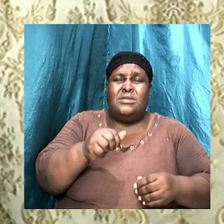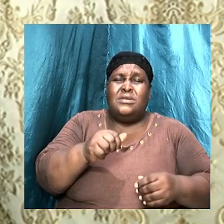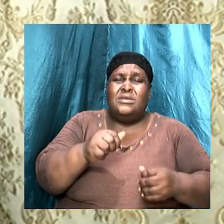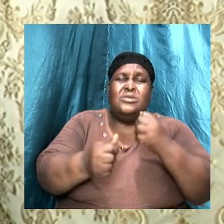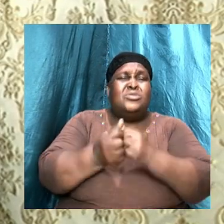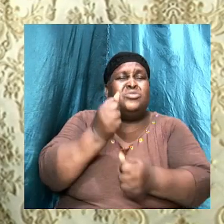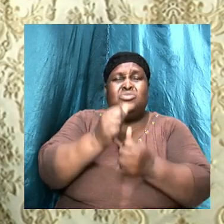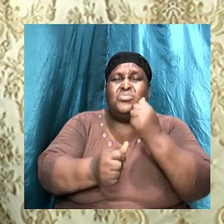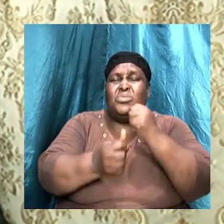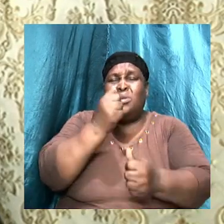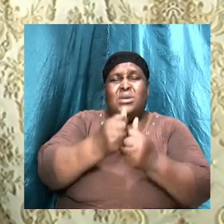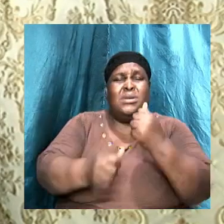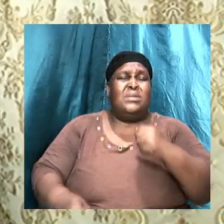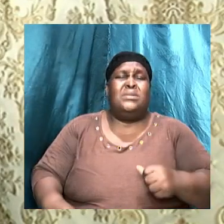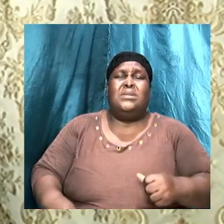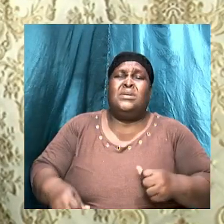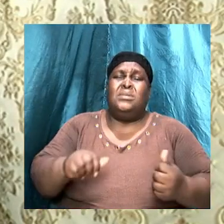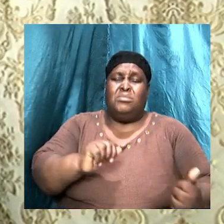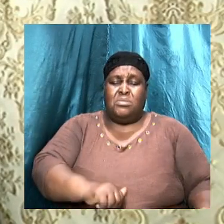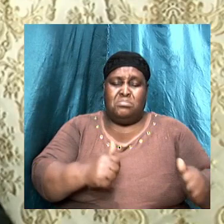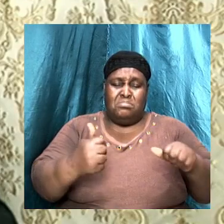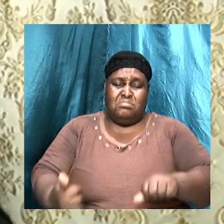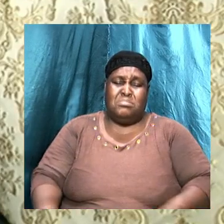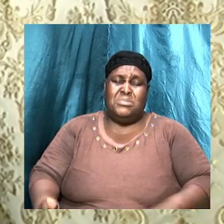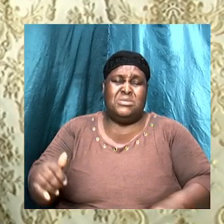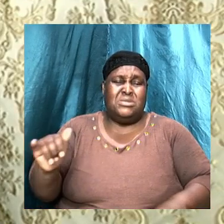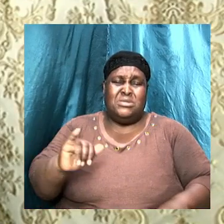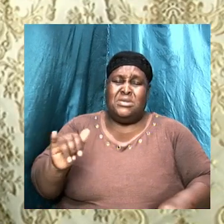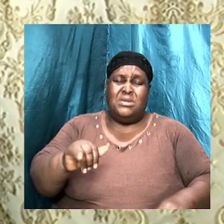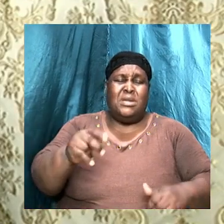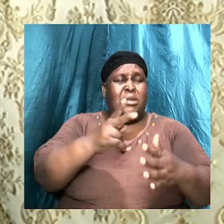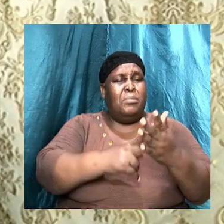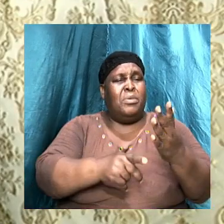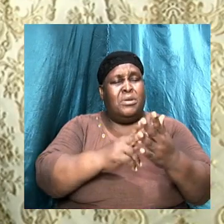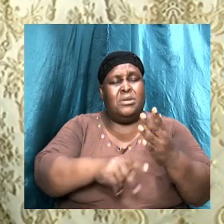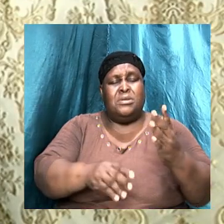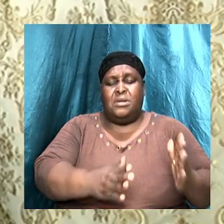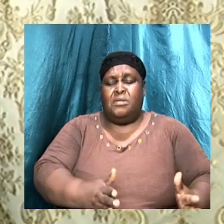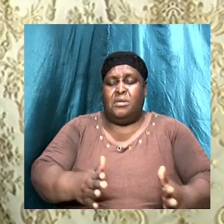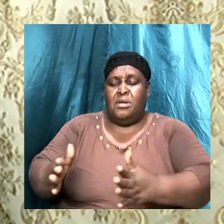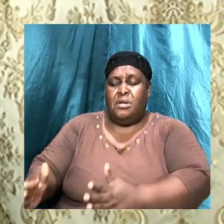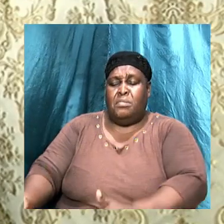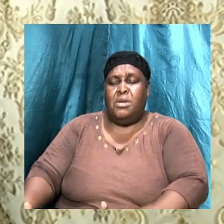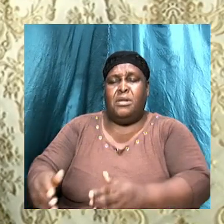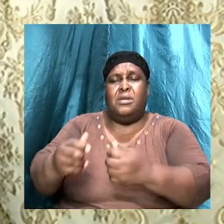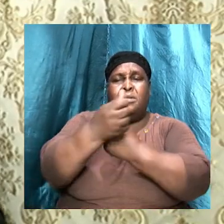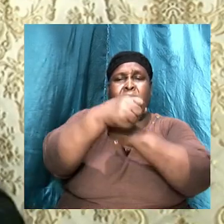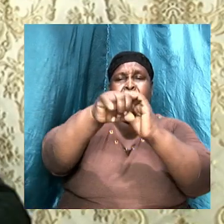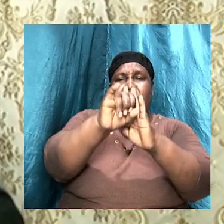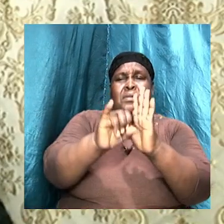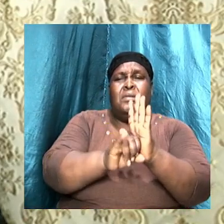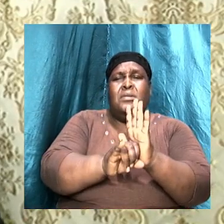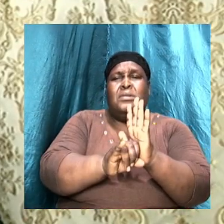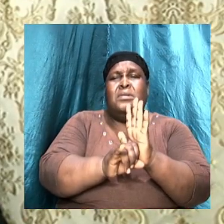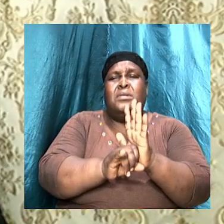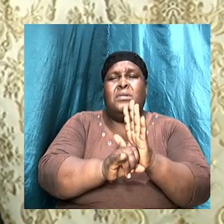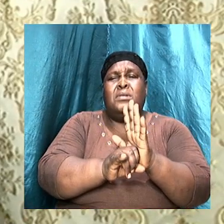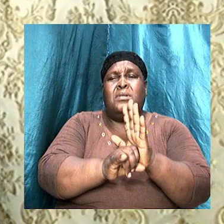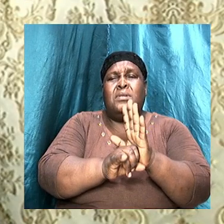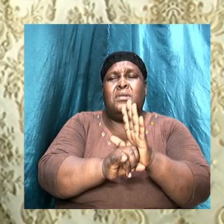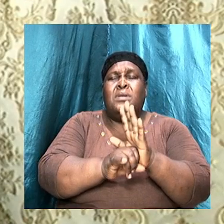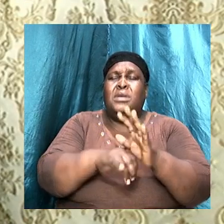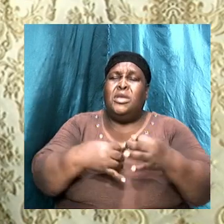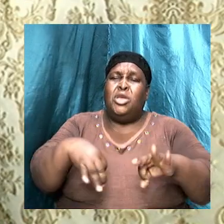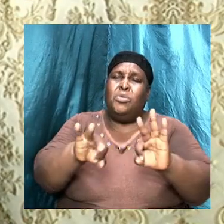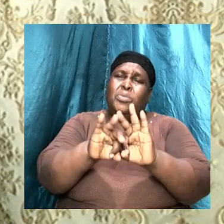is likened, and it is a part of the plan of salvation, and it shows that it is a necessary